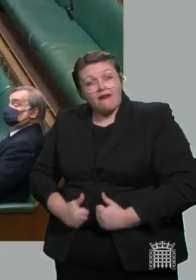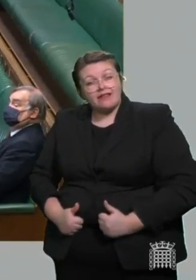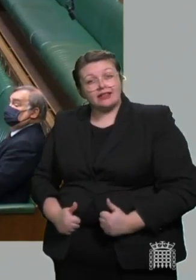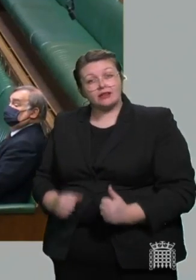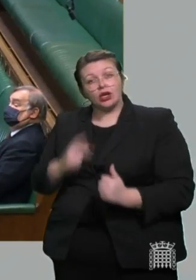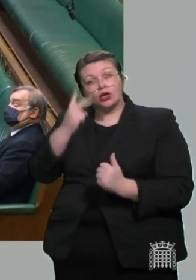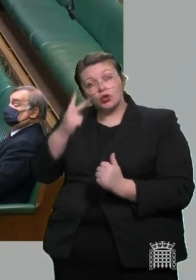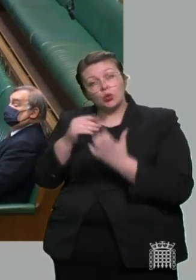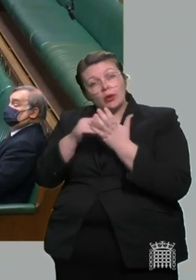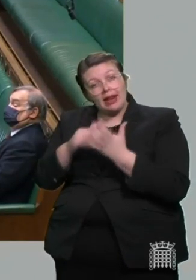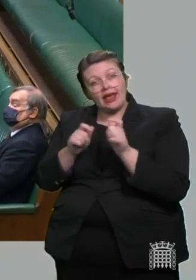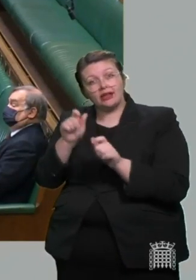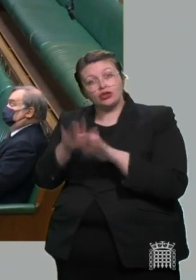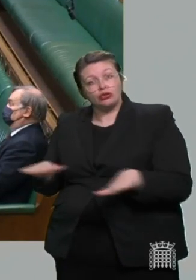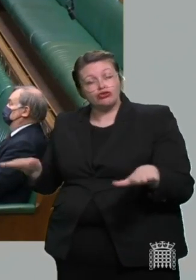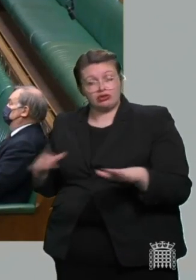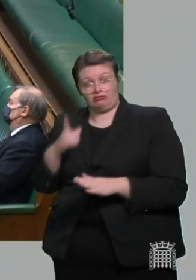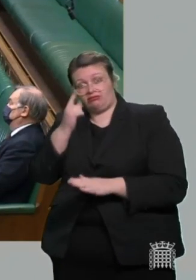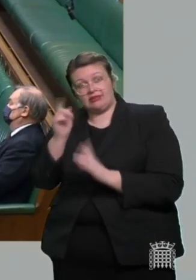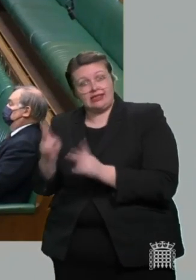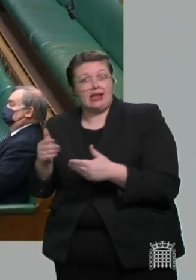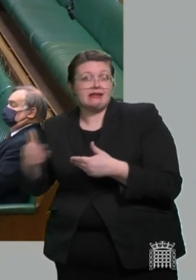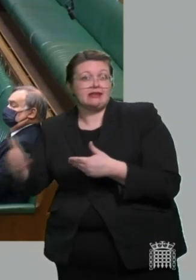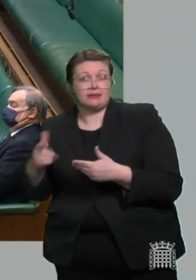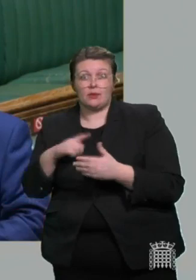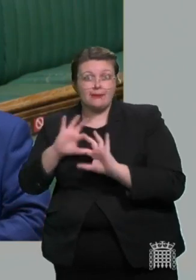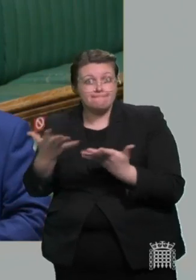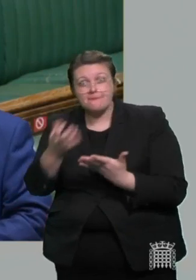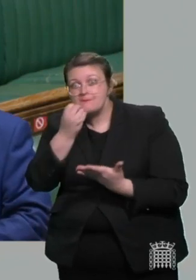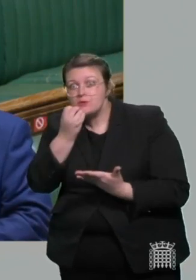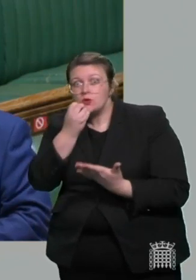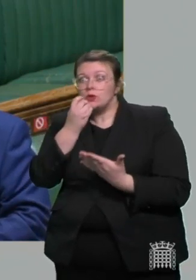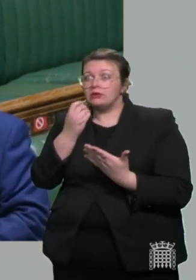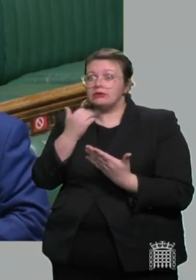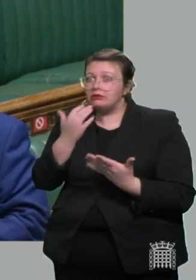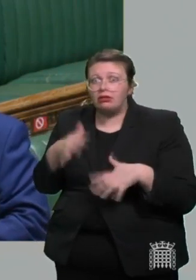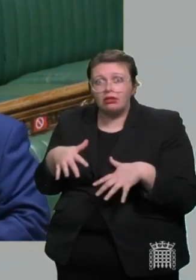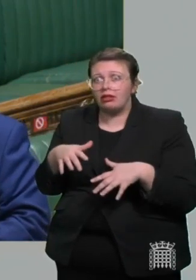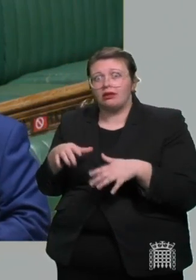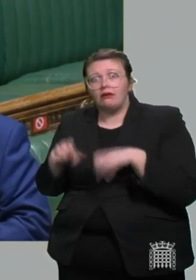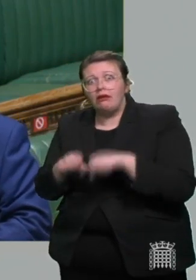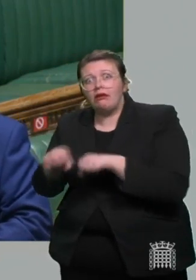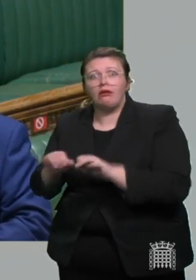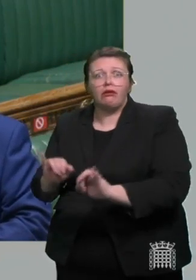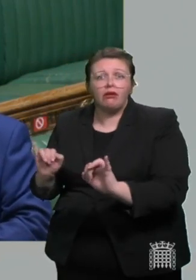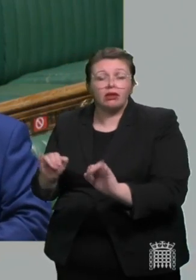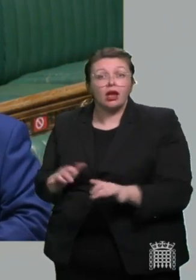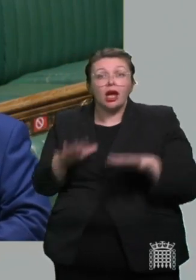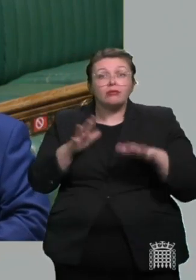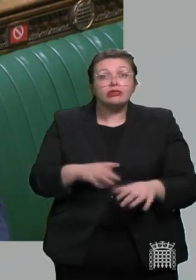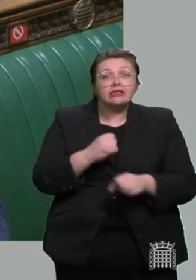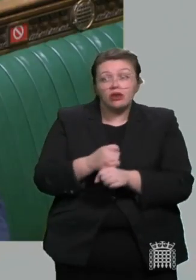death's door, facing acute malnutrition. The UK government's response isn't one of compassion.